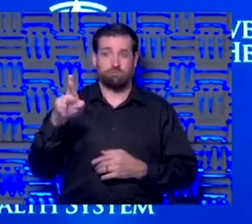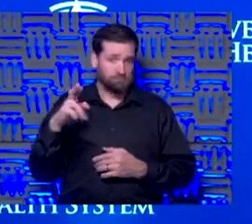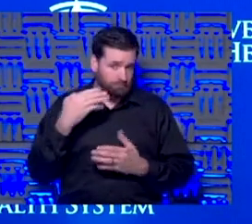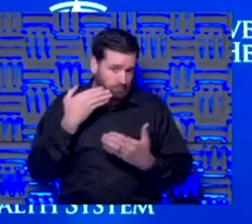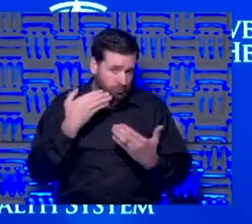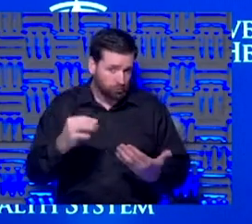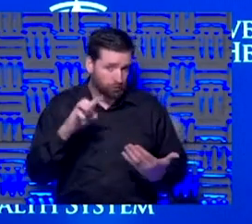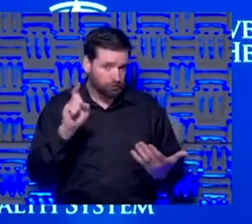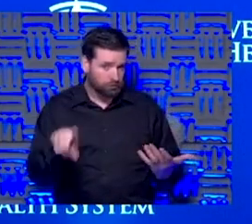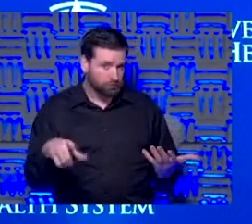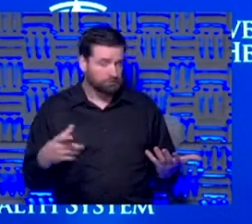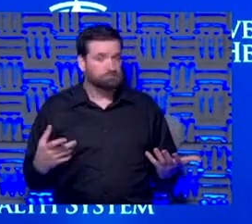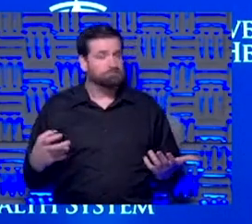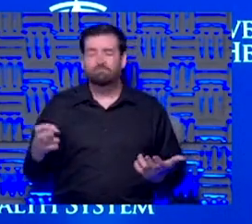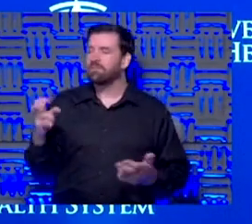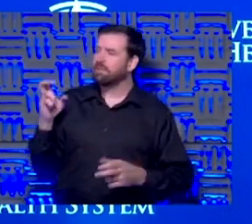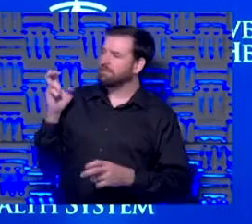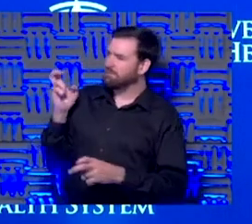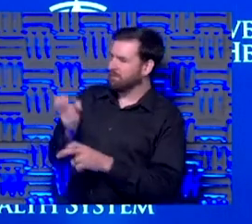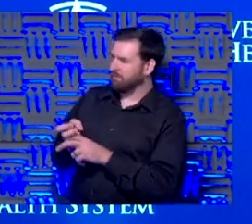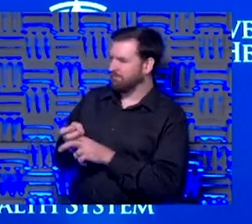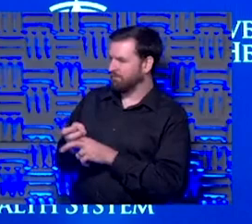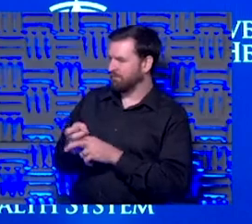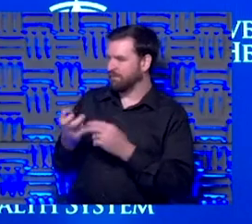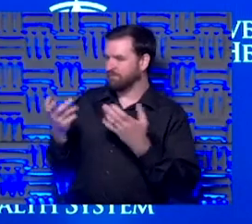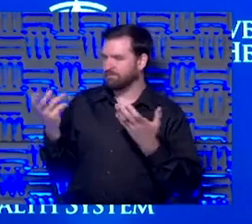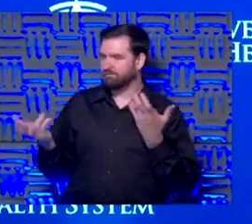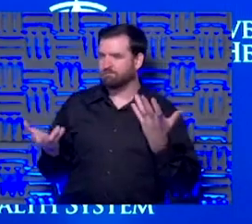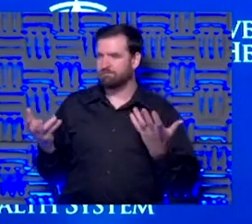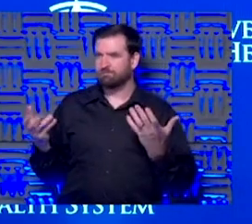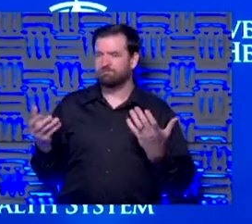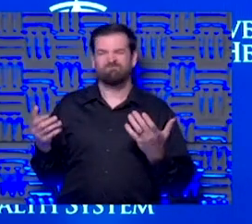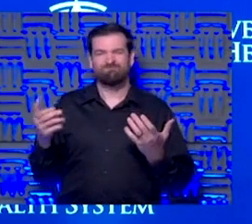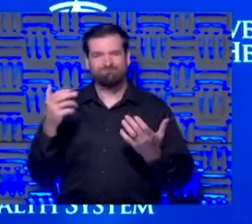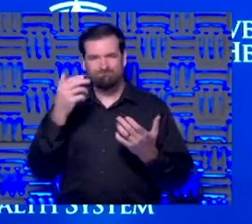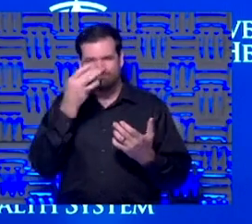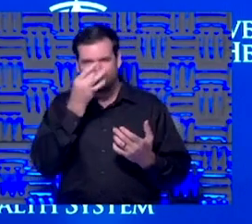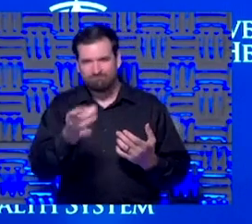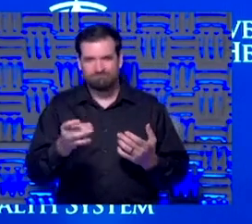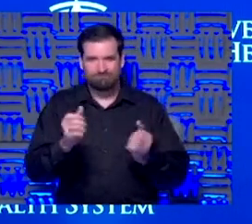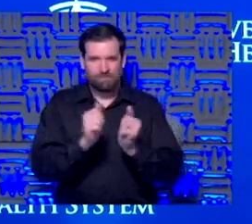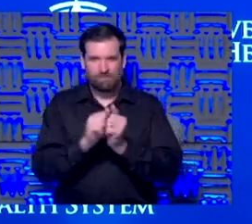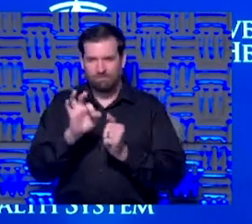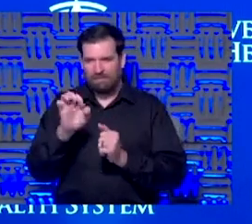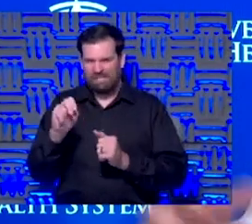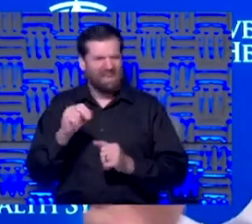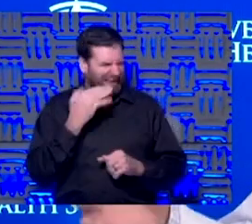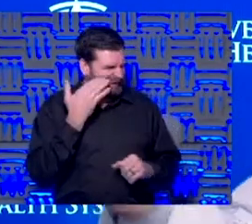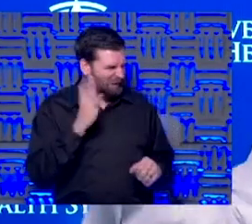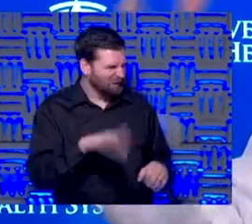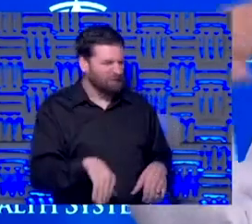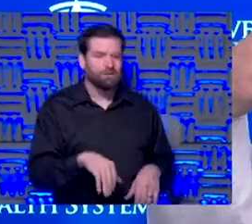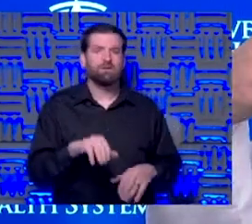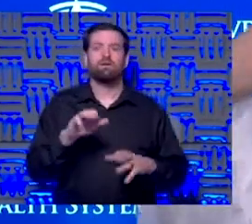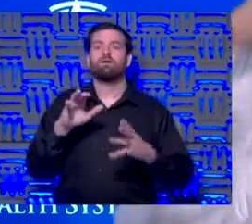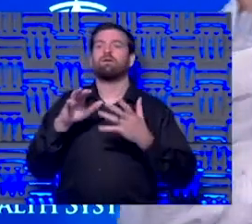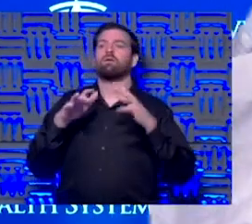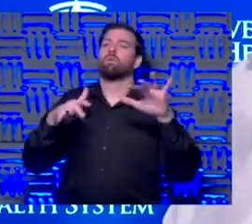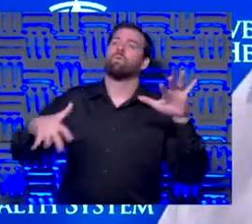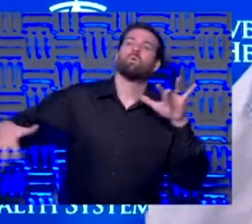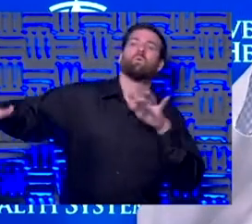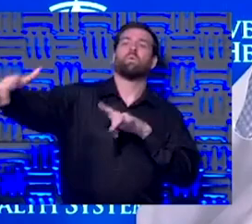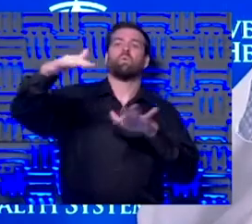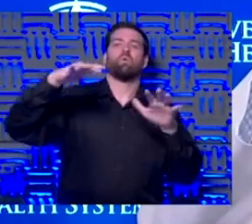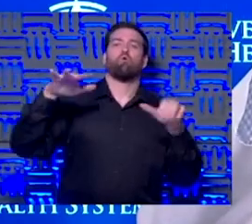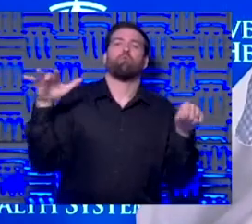one. It's hard, you know, because the fan dynamic, it's a funny one. It's how you handle airflow in an entire room, not